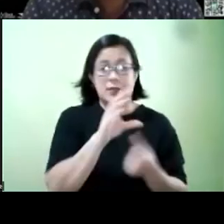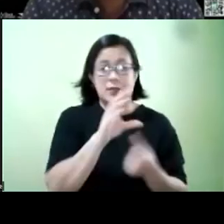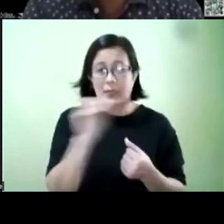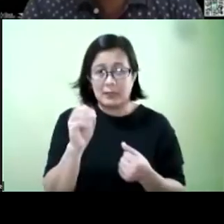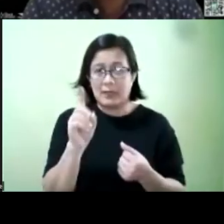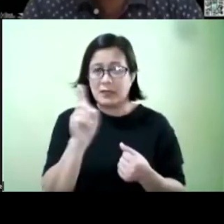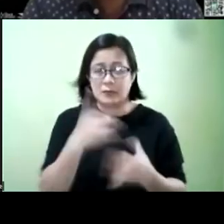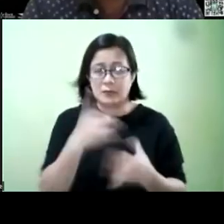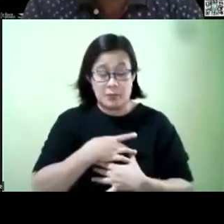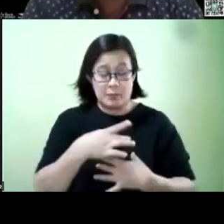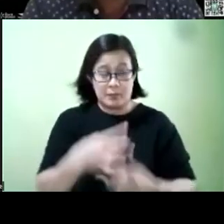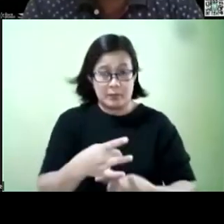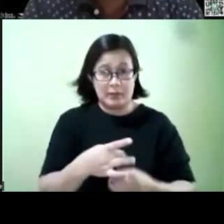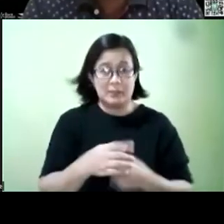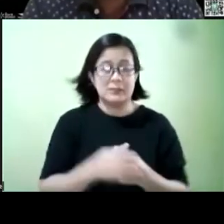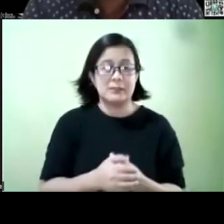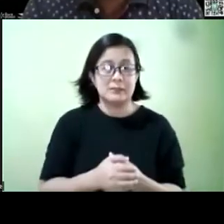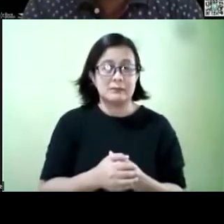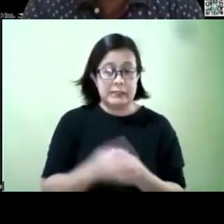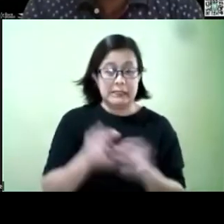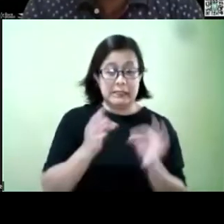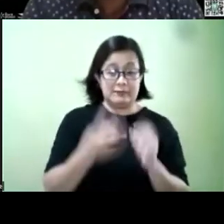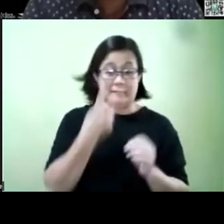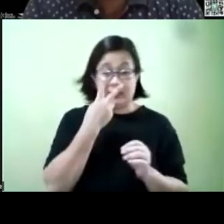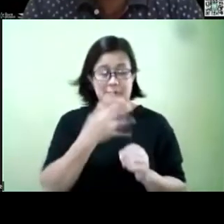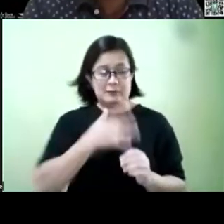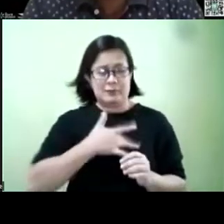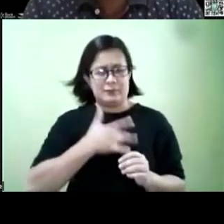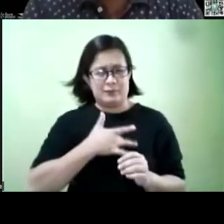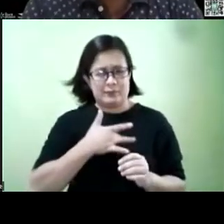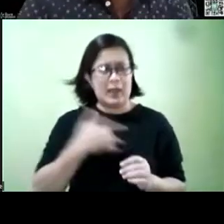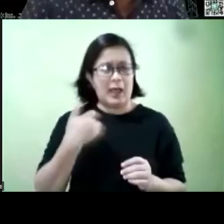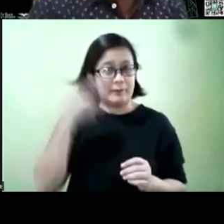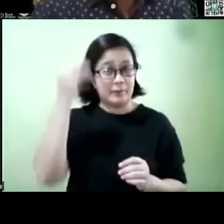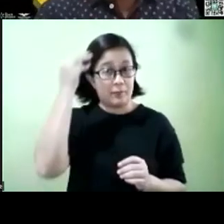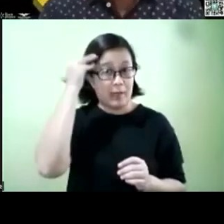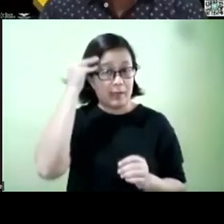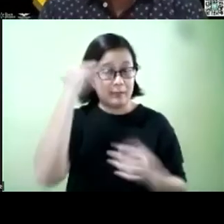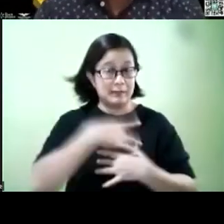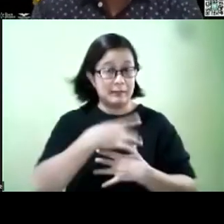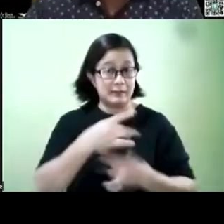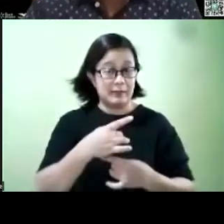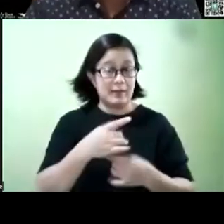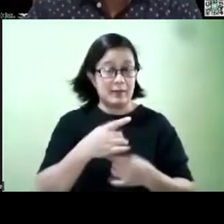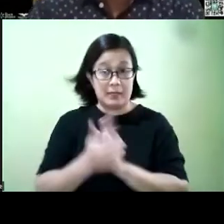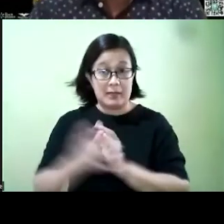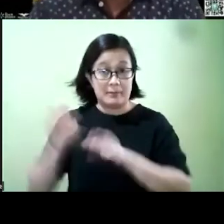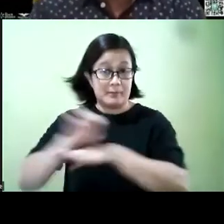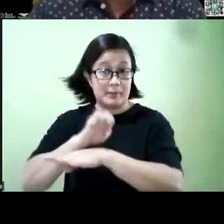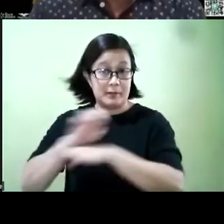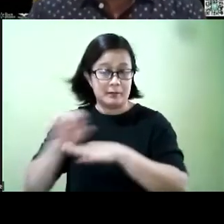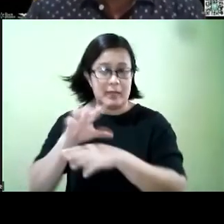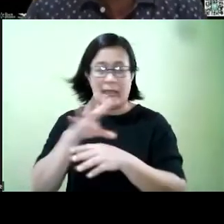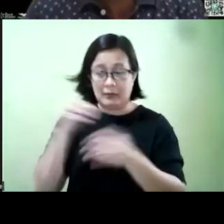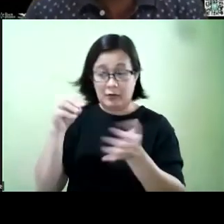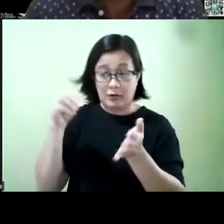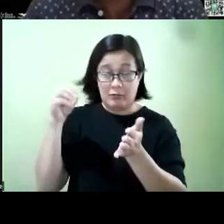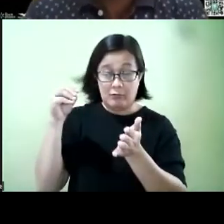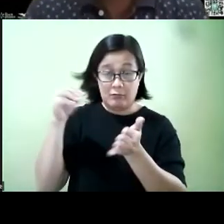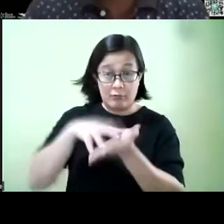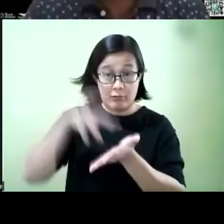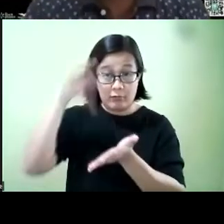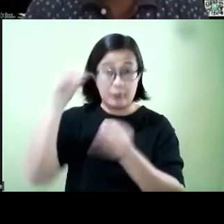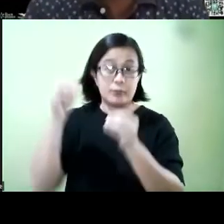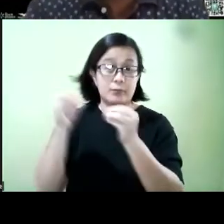your interests. And then if you see that your line of interest is into entrepreneurship or you want to learn more about